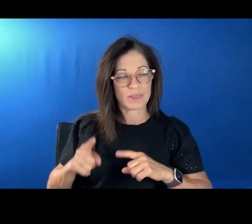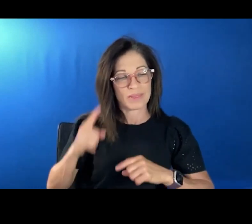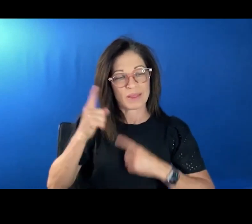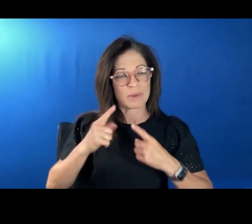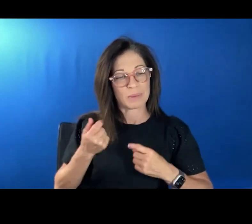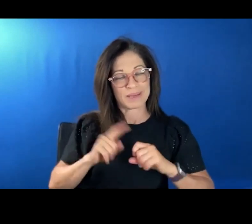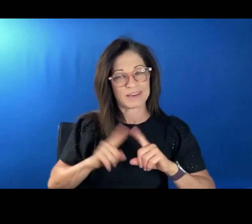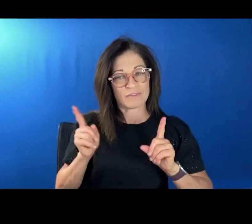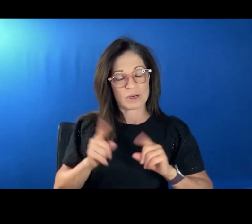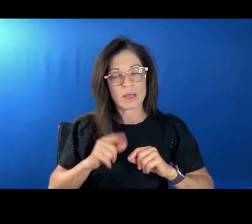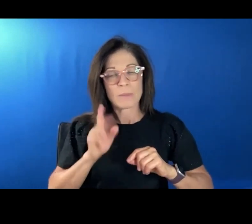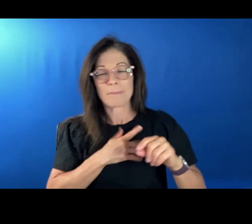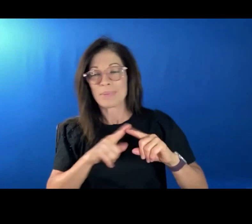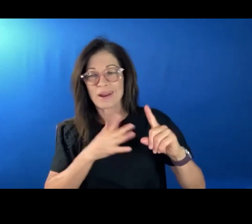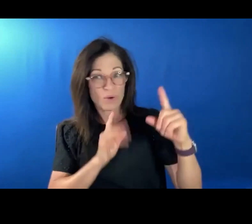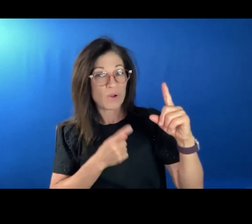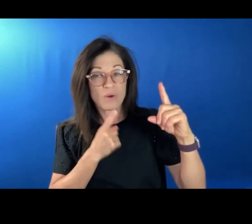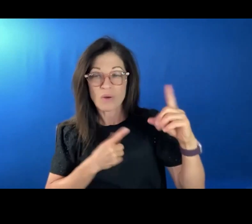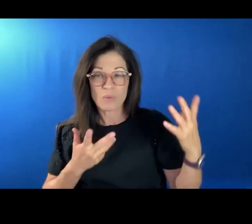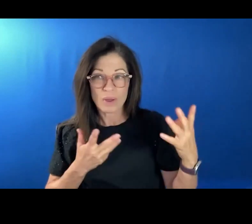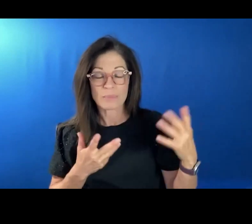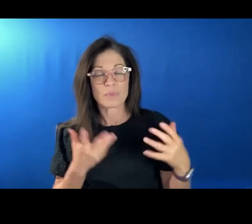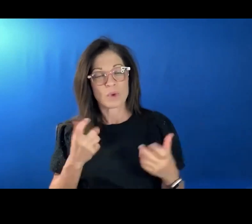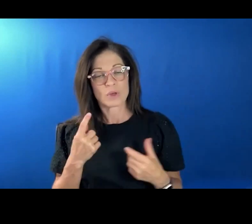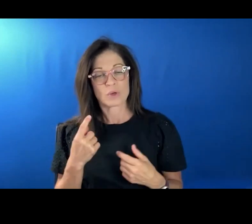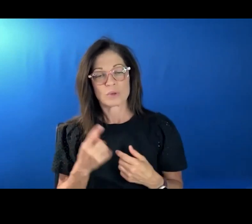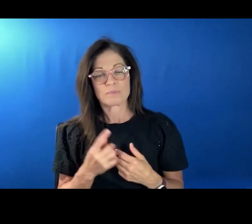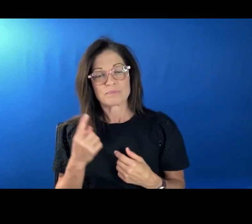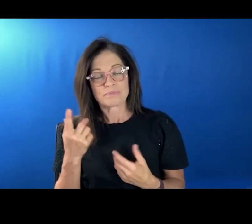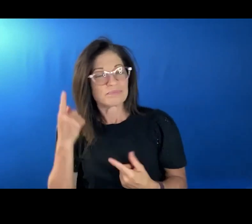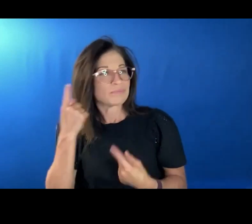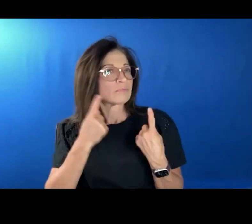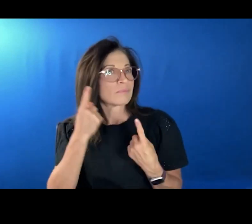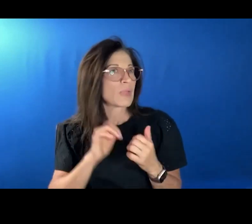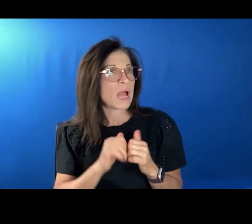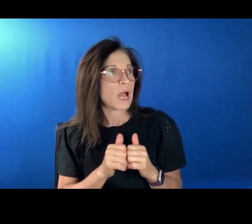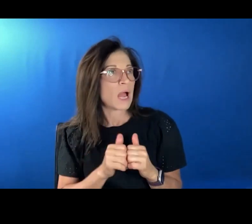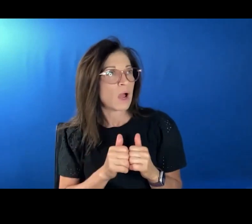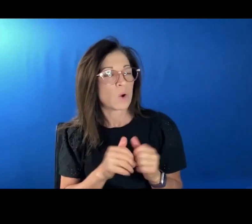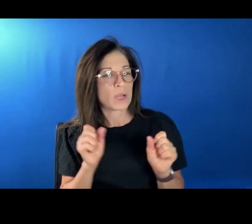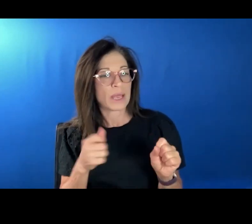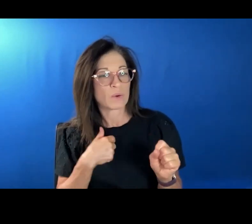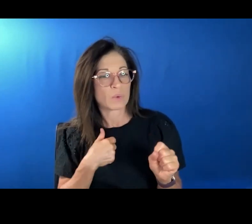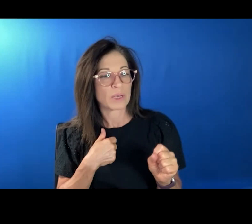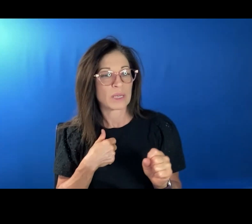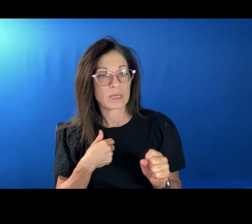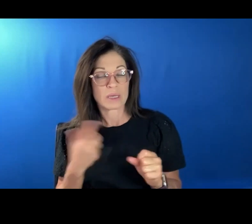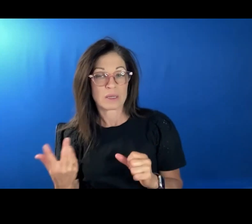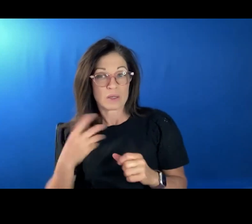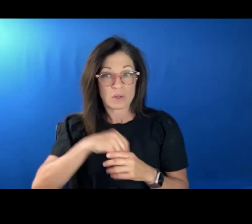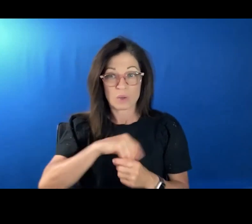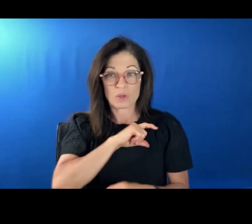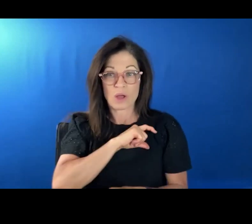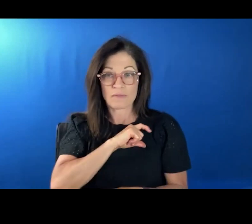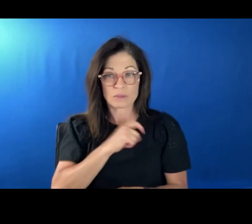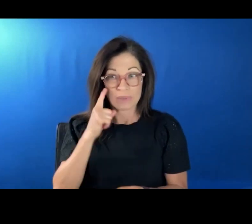the goal here is to just start thinking back to how do we pull in our law enforcement, because they are